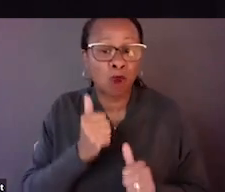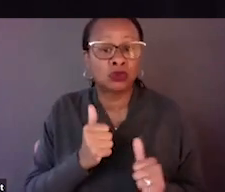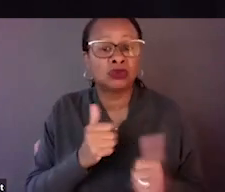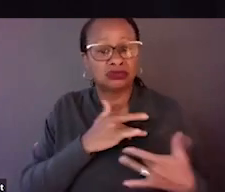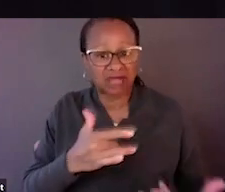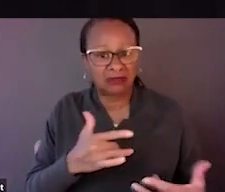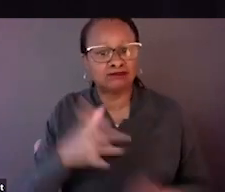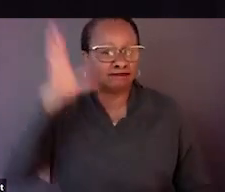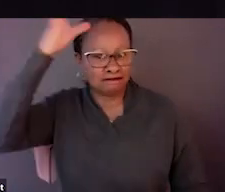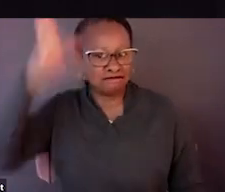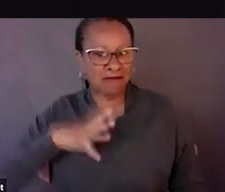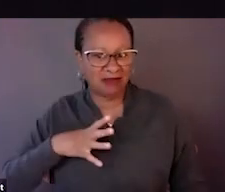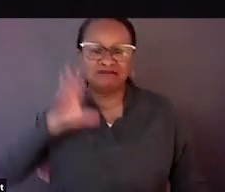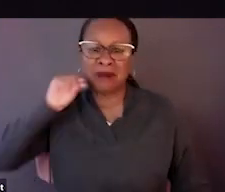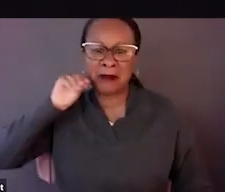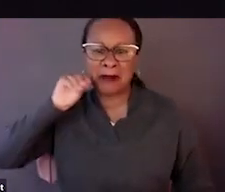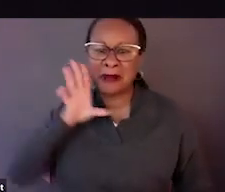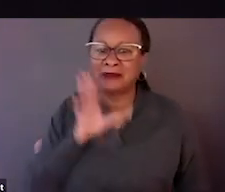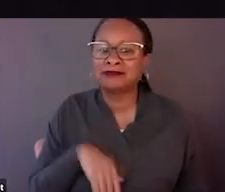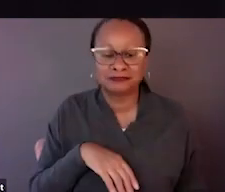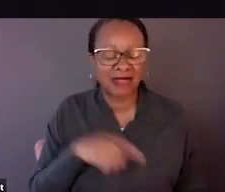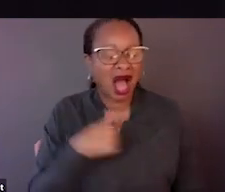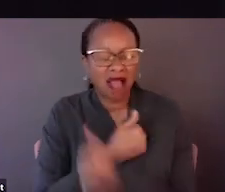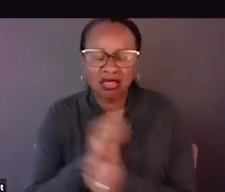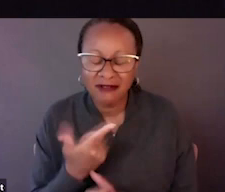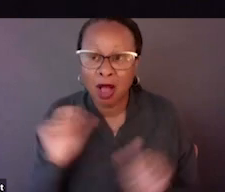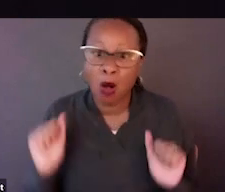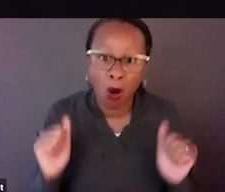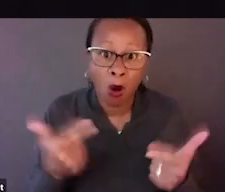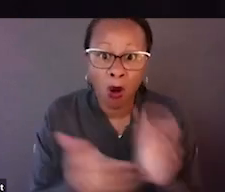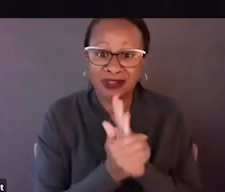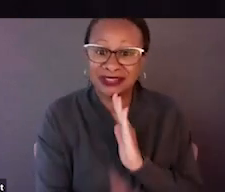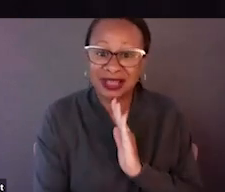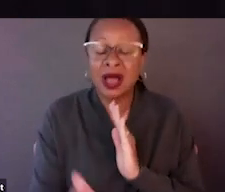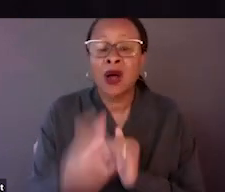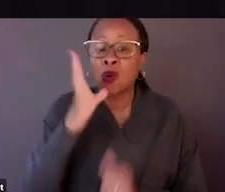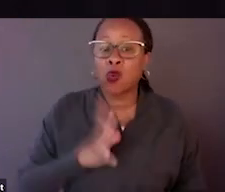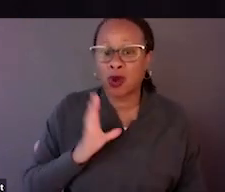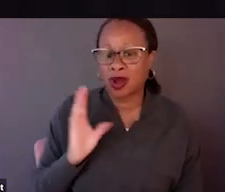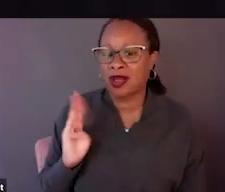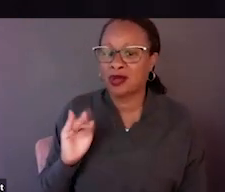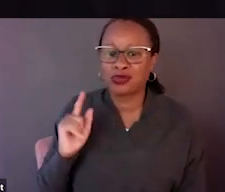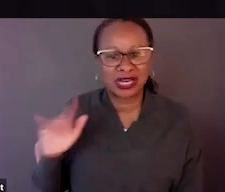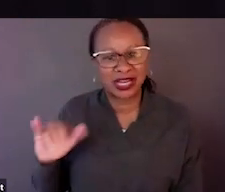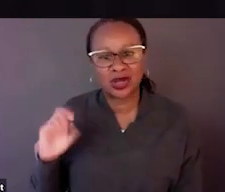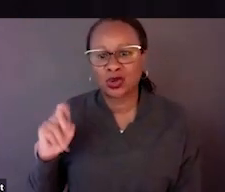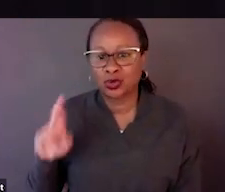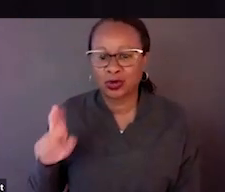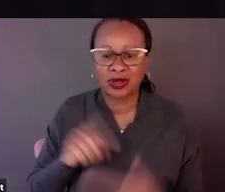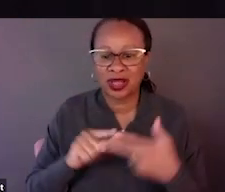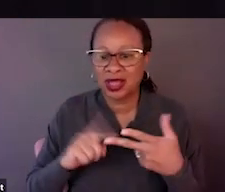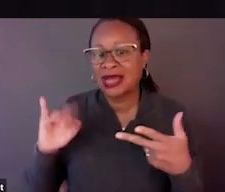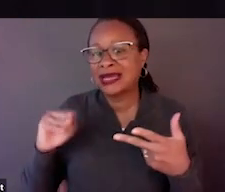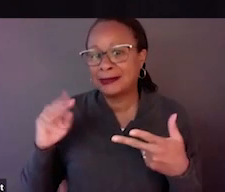by men. I love that it was all women. I'm just going to run down their names. Ms. Brittany Cooper, Autumn Womack, Dr.